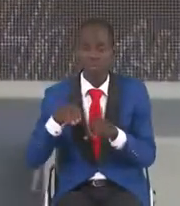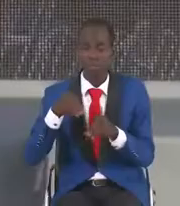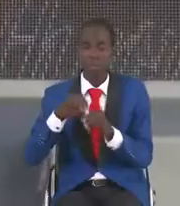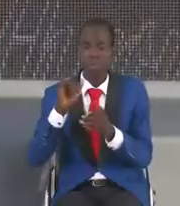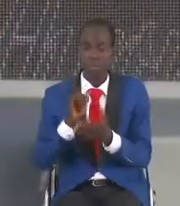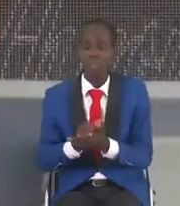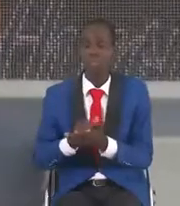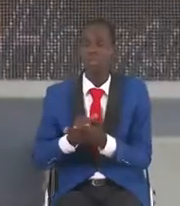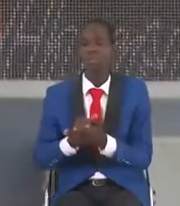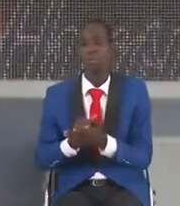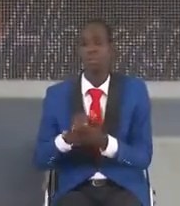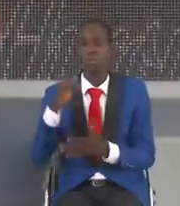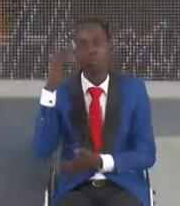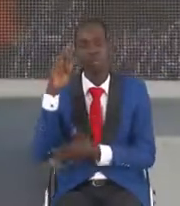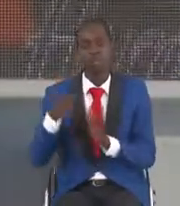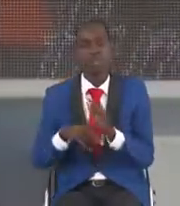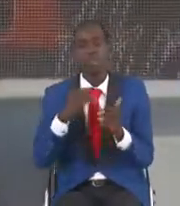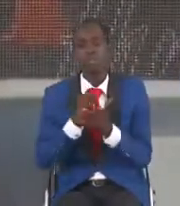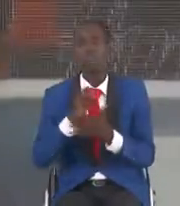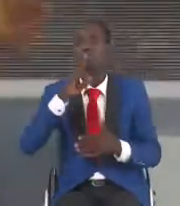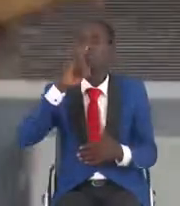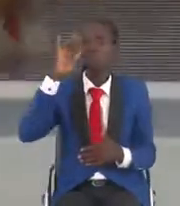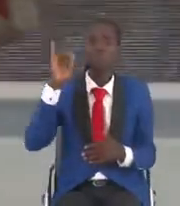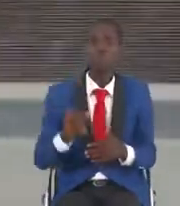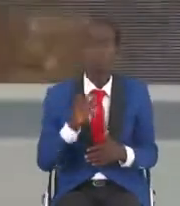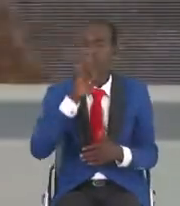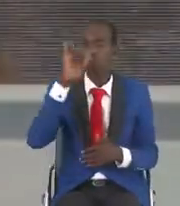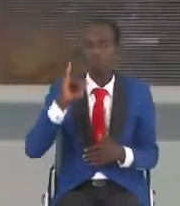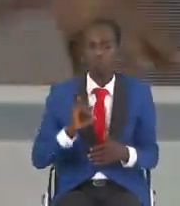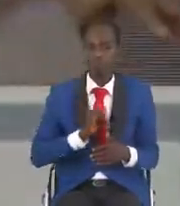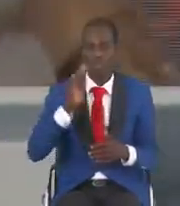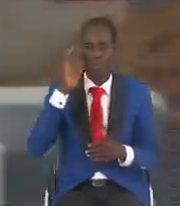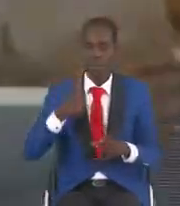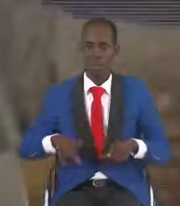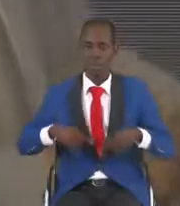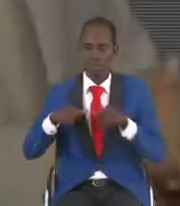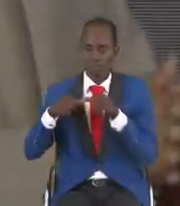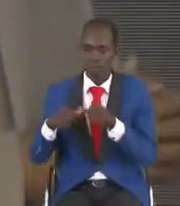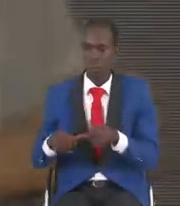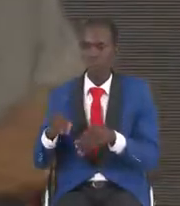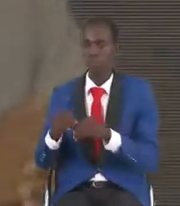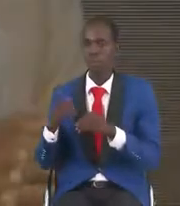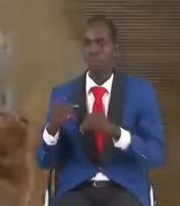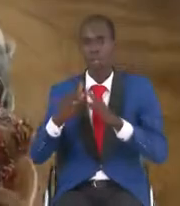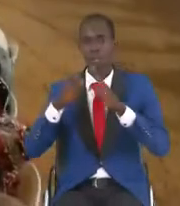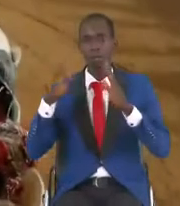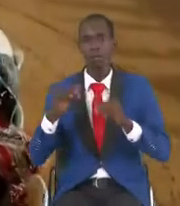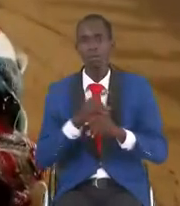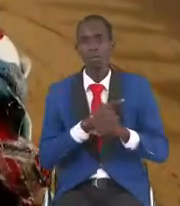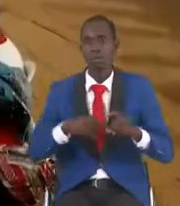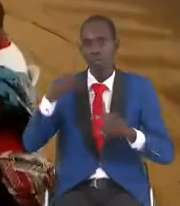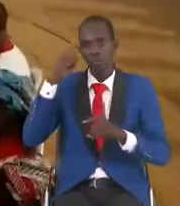says, surely I will live, I will dwell in the house of the Lord forever.